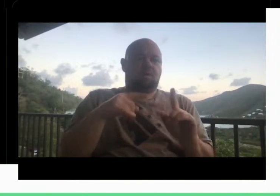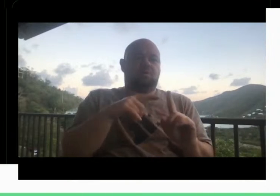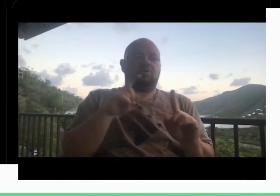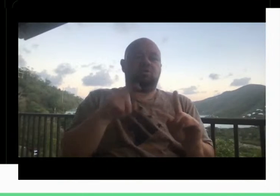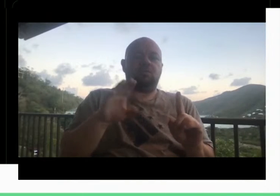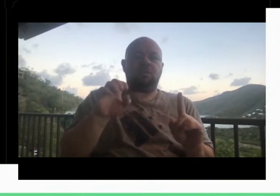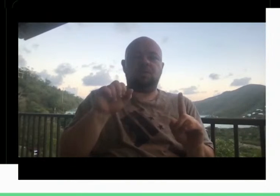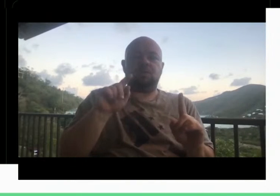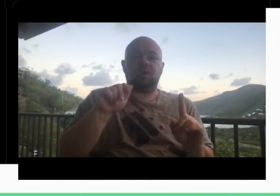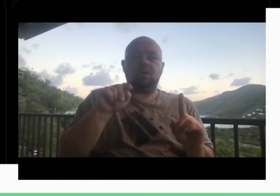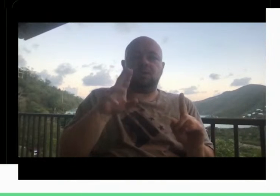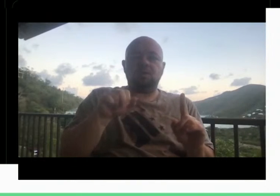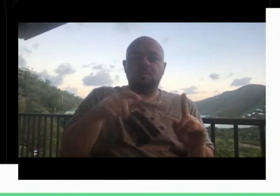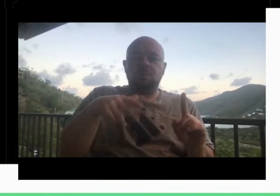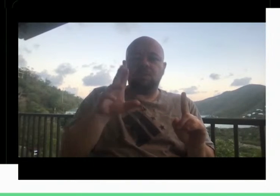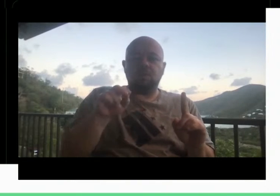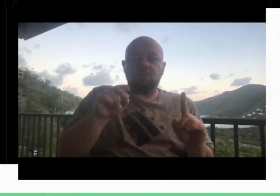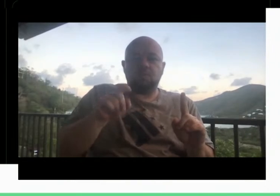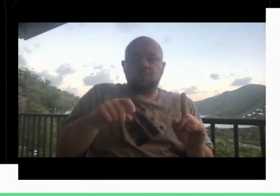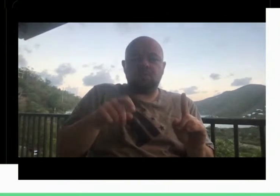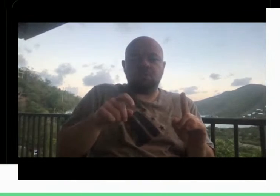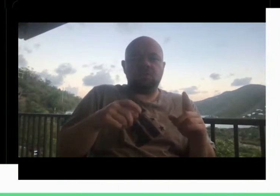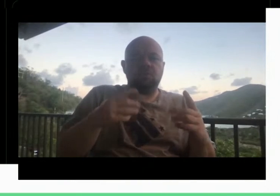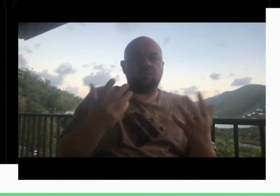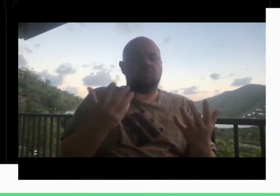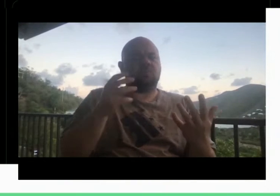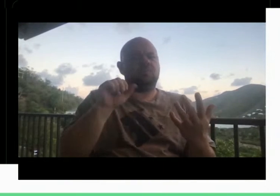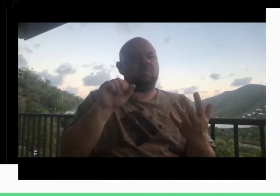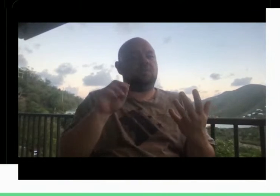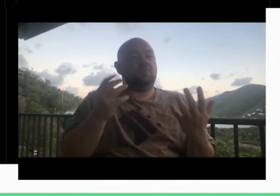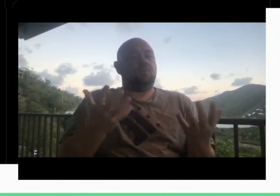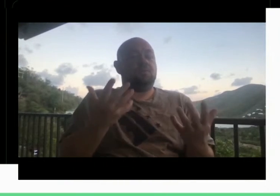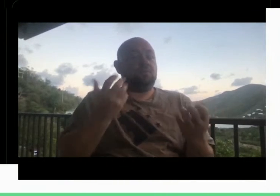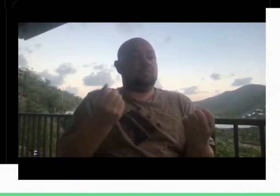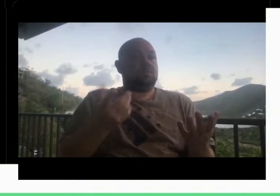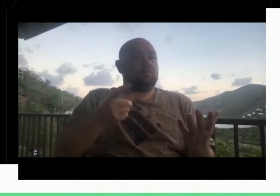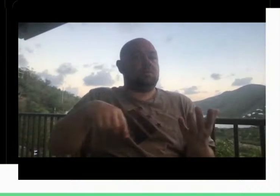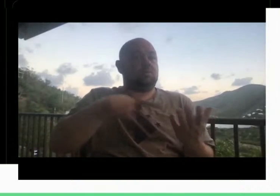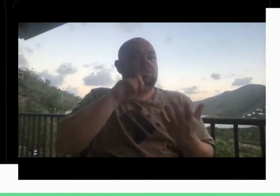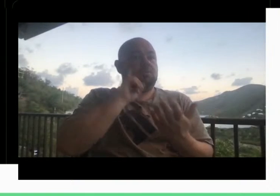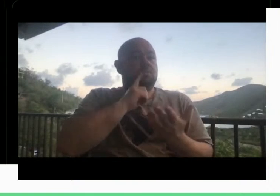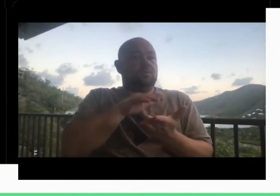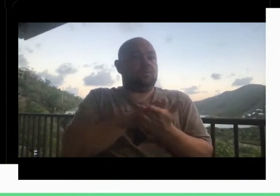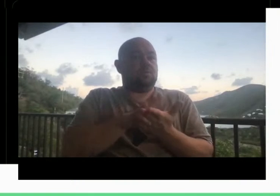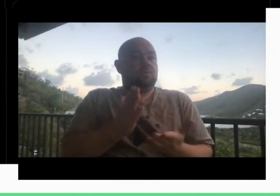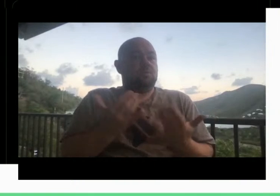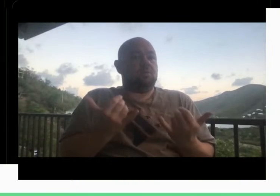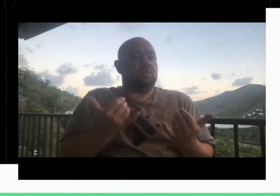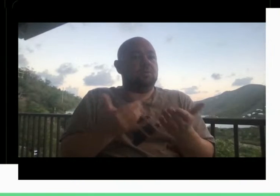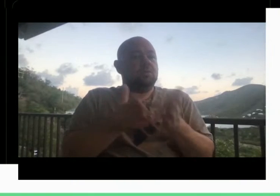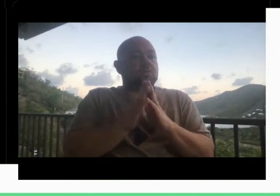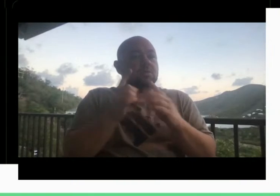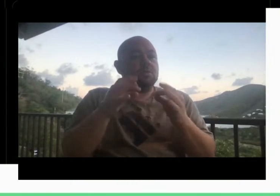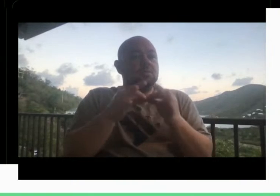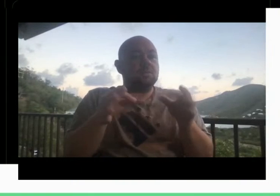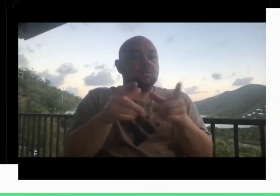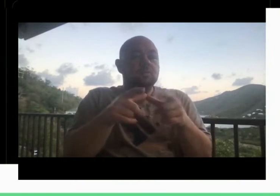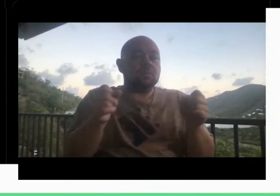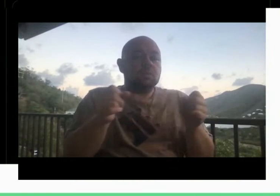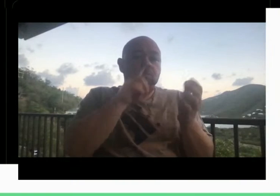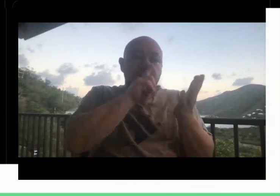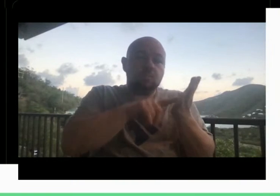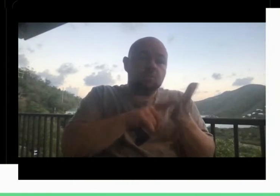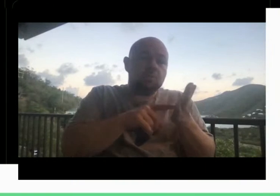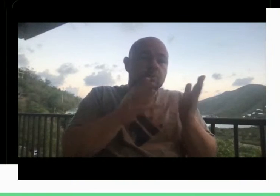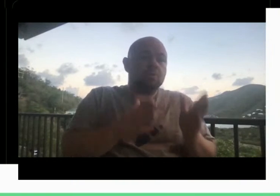be the standard. That should be the status quo, right? So a lot of deaf academics are